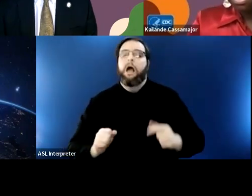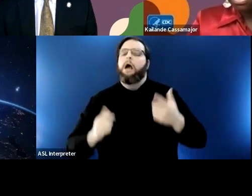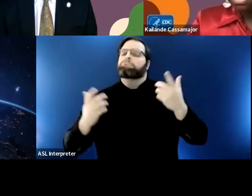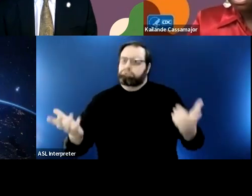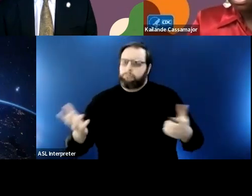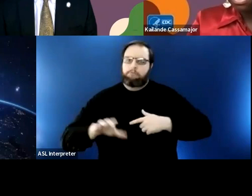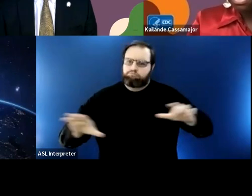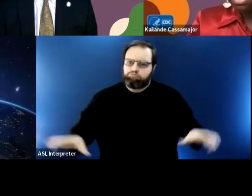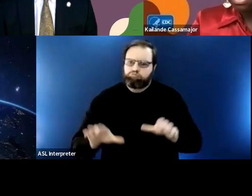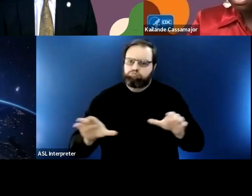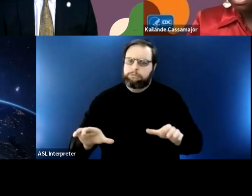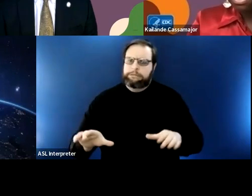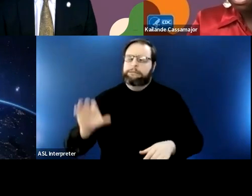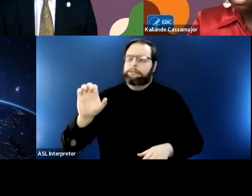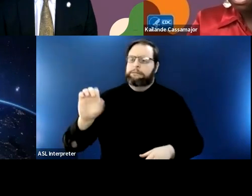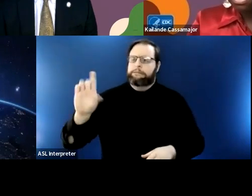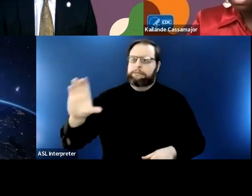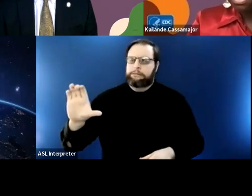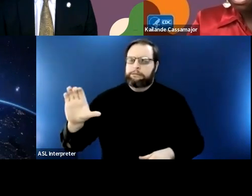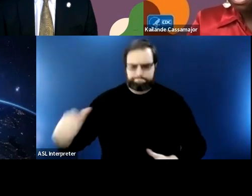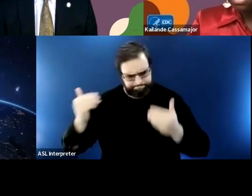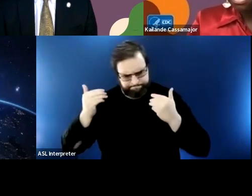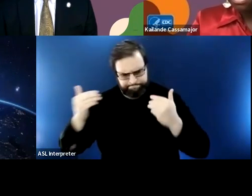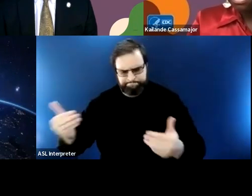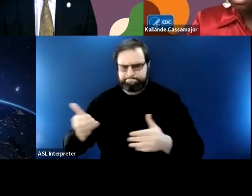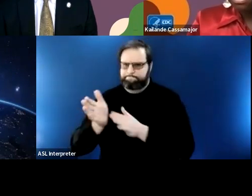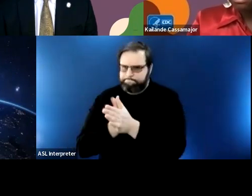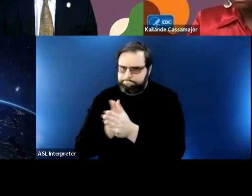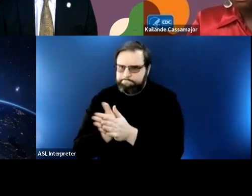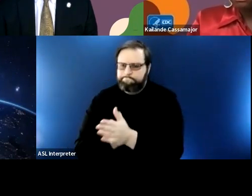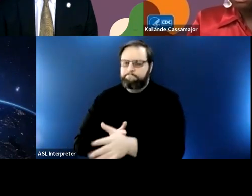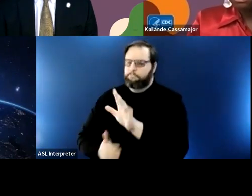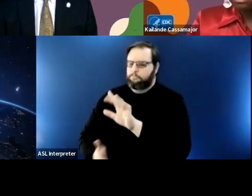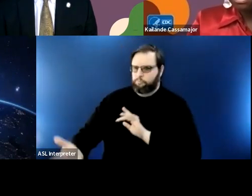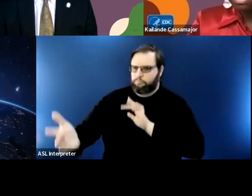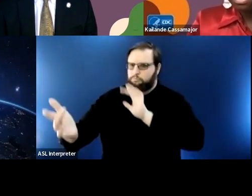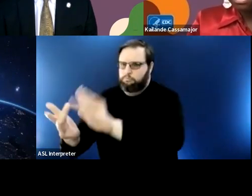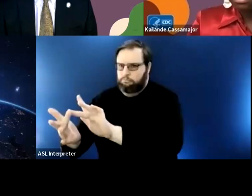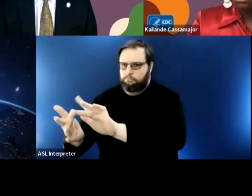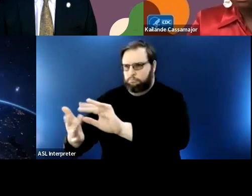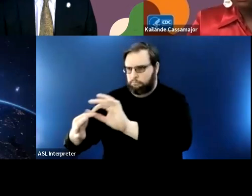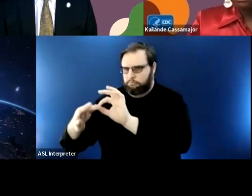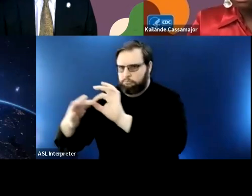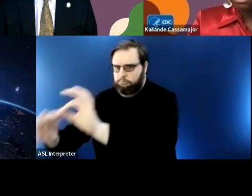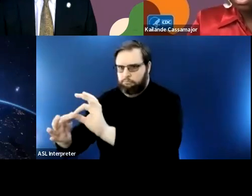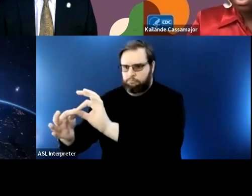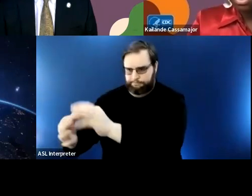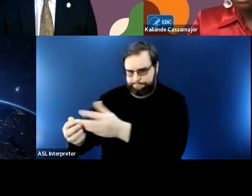I would urge the CDC to affirmatively cultivate and create and nurture those institutional